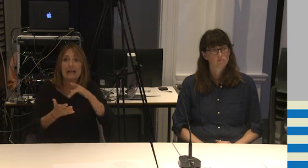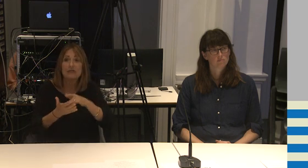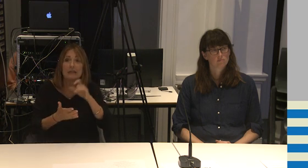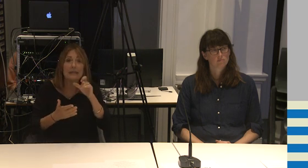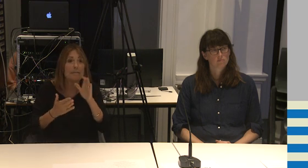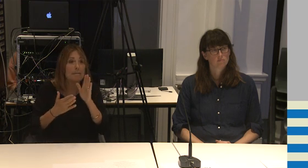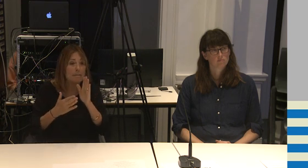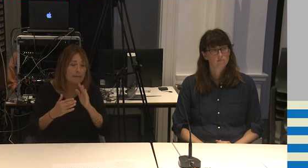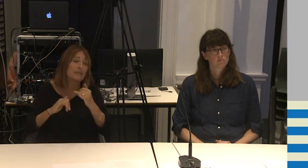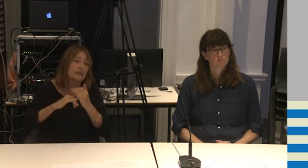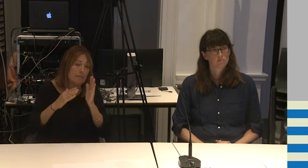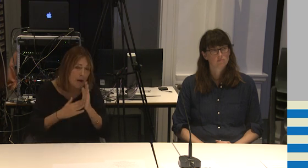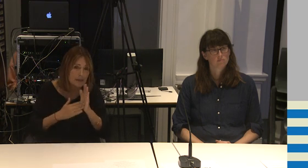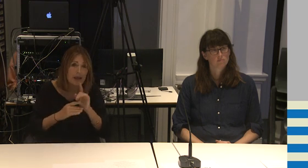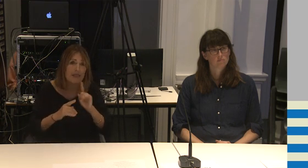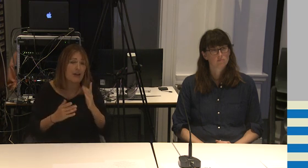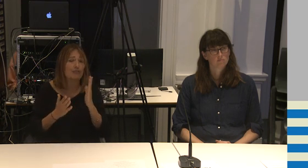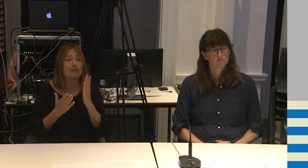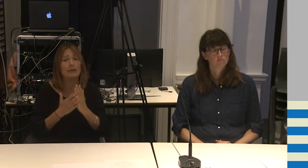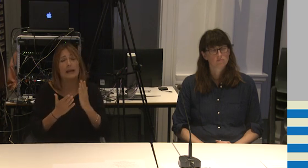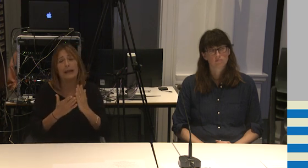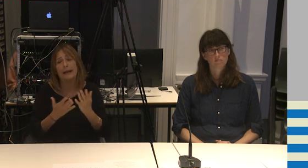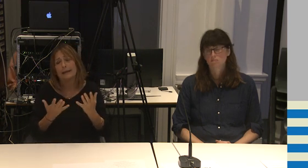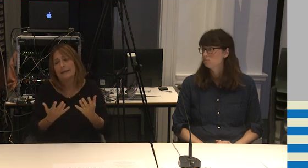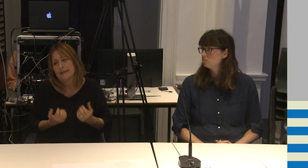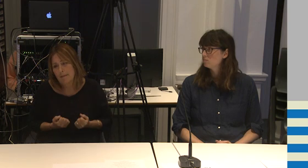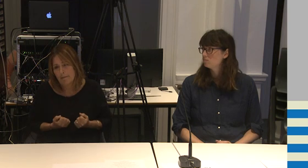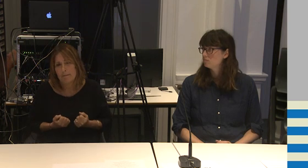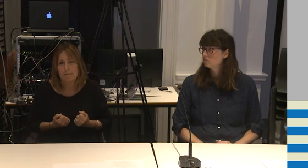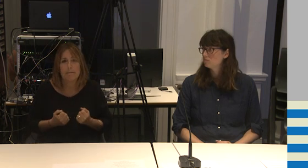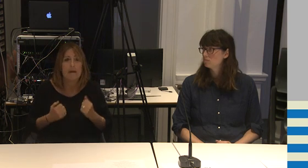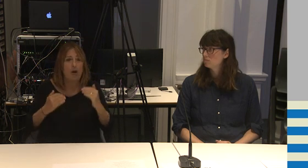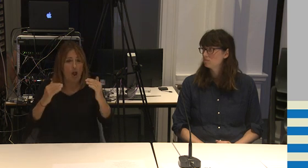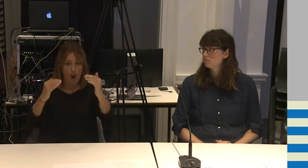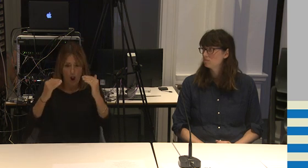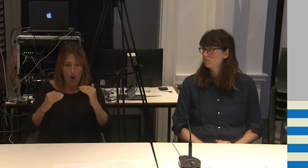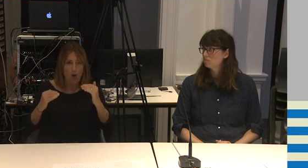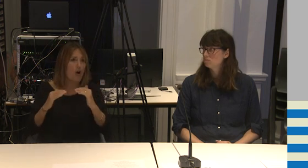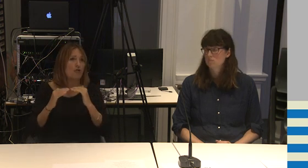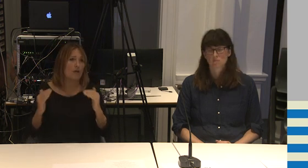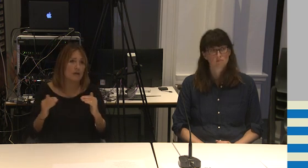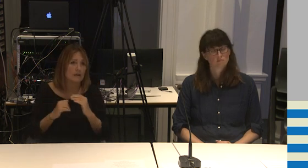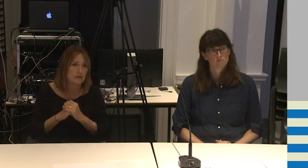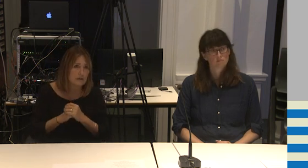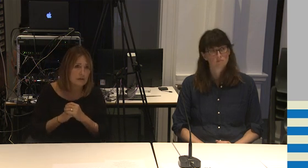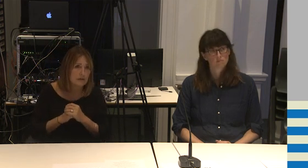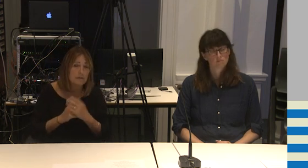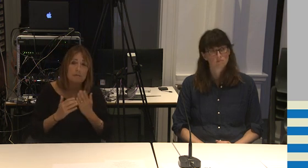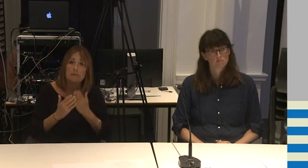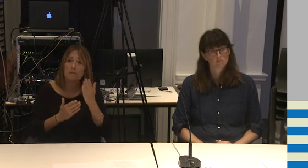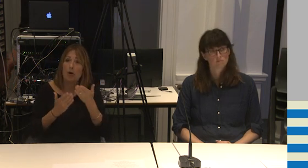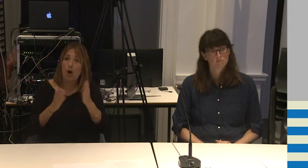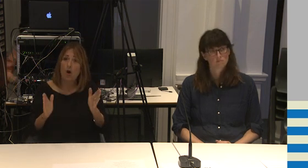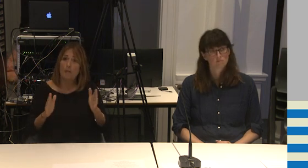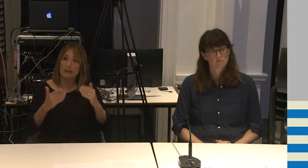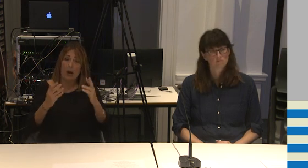because they embrace the fact that they take people with lower predicted grades. And when I went to my open day, I'm